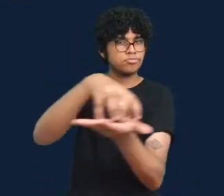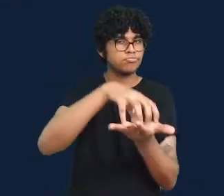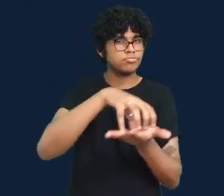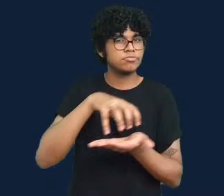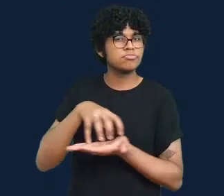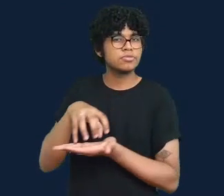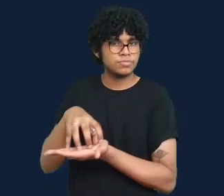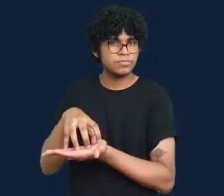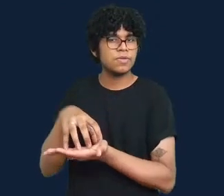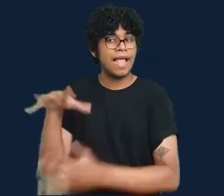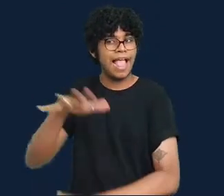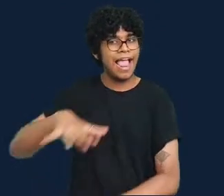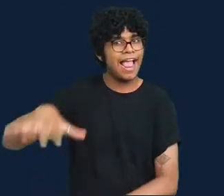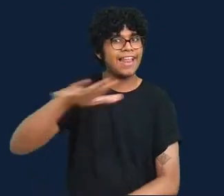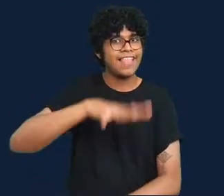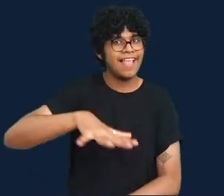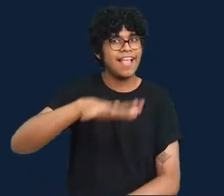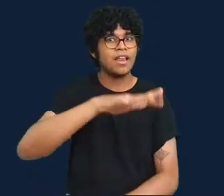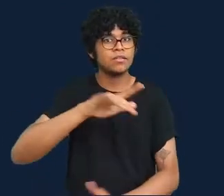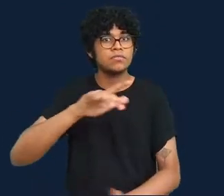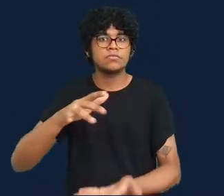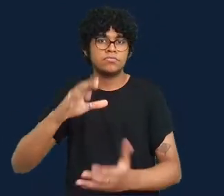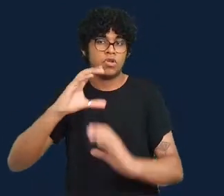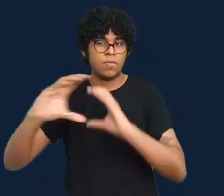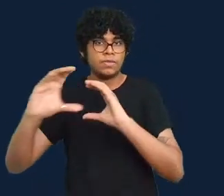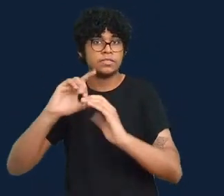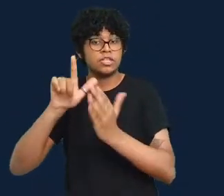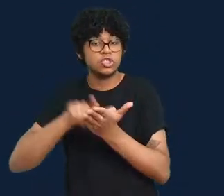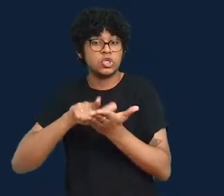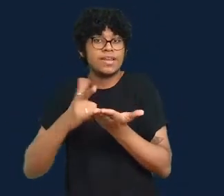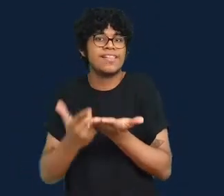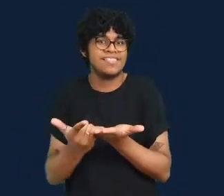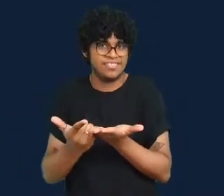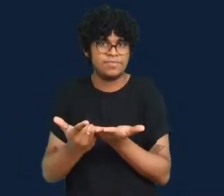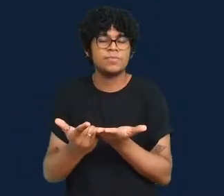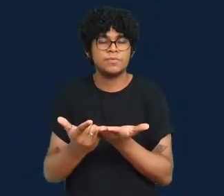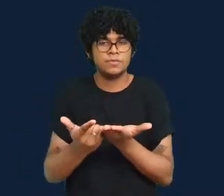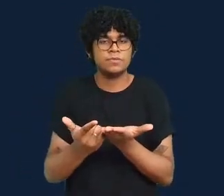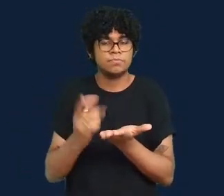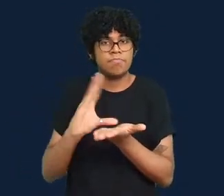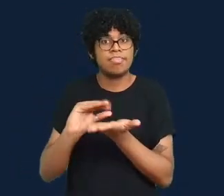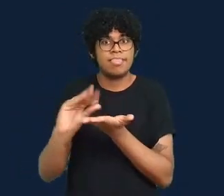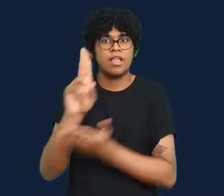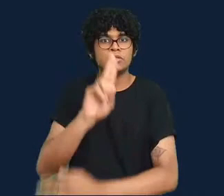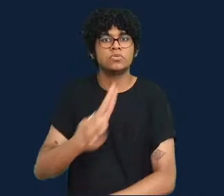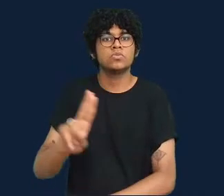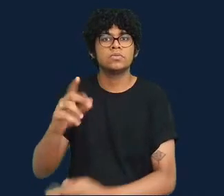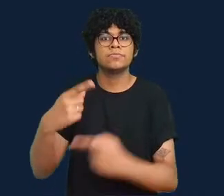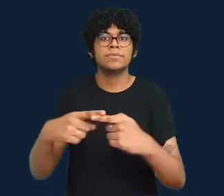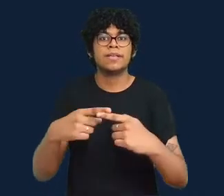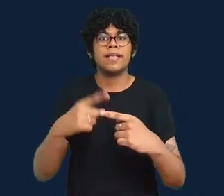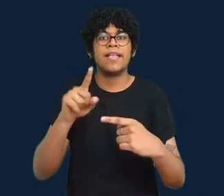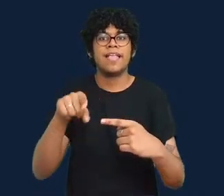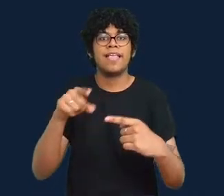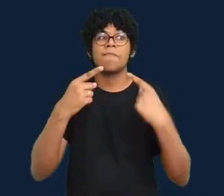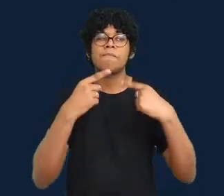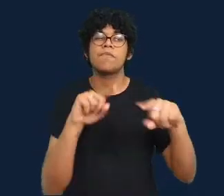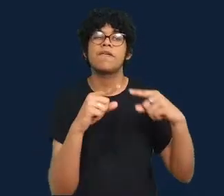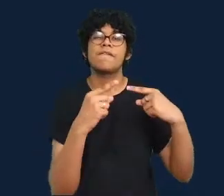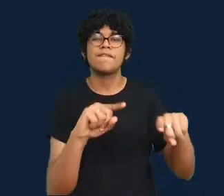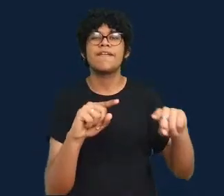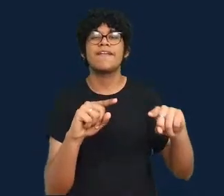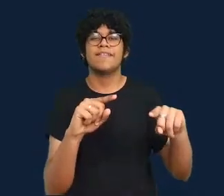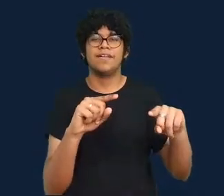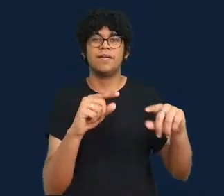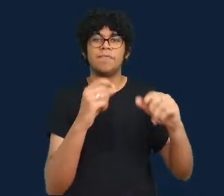most visible because it's public facing. We see news every day. I like every